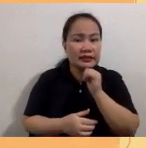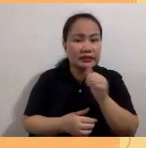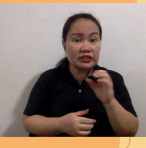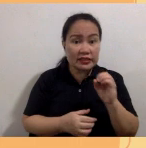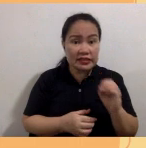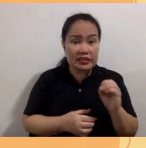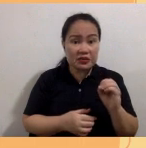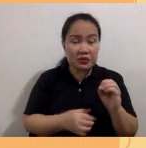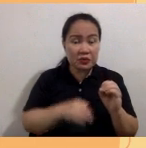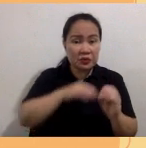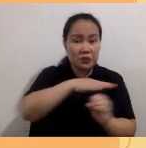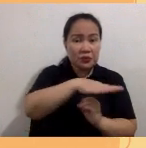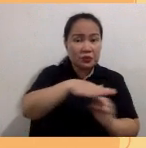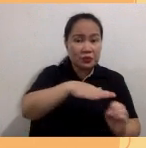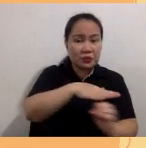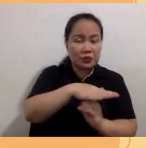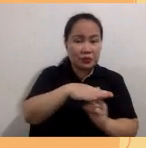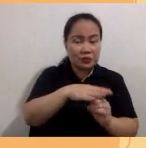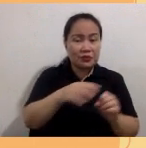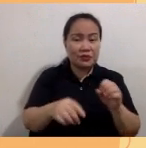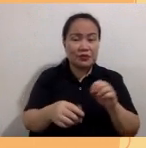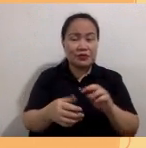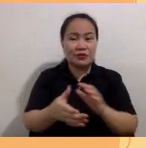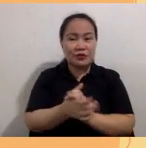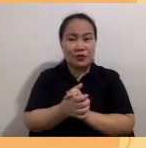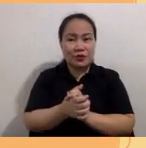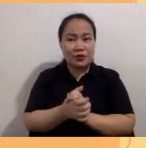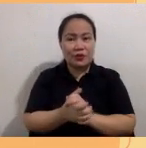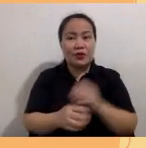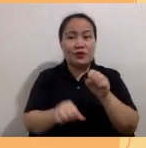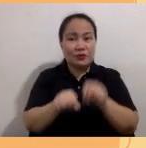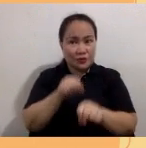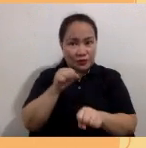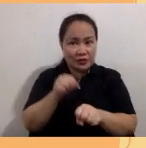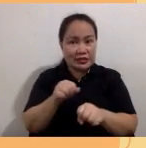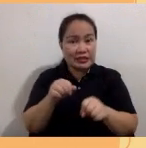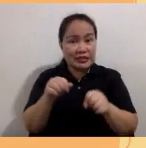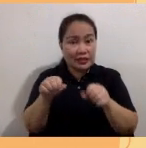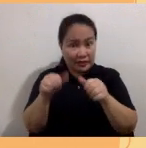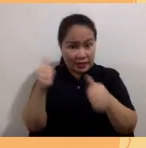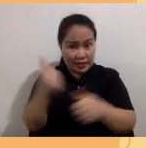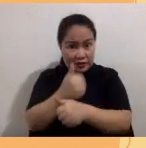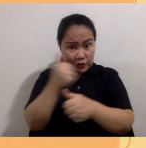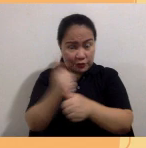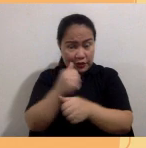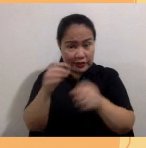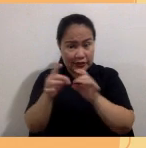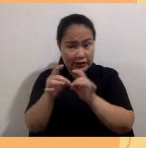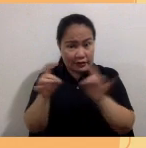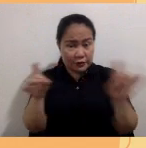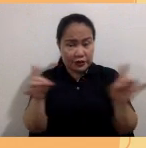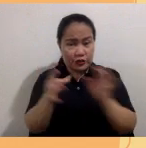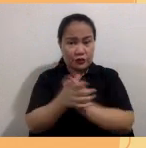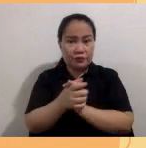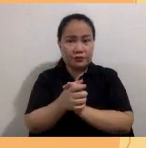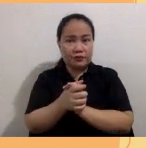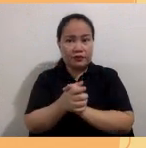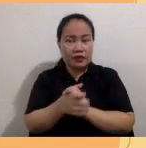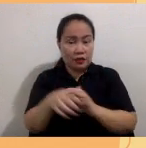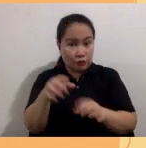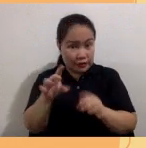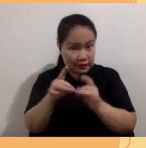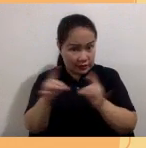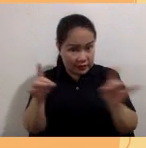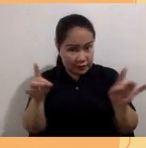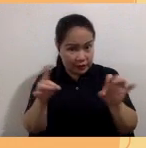by negative 1, that is positive 3. So, as you can see, ang mga denominators natin ay hindi siya nag-0. So,